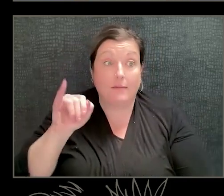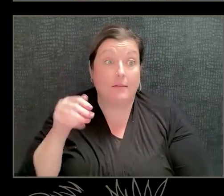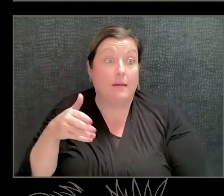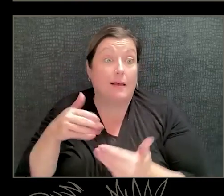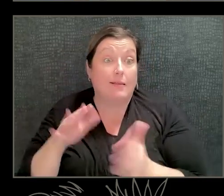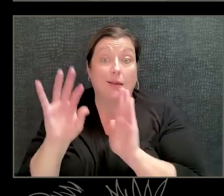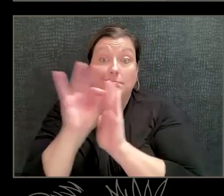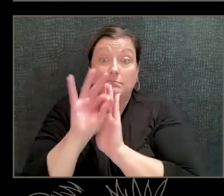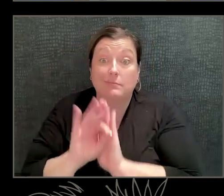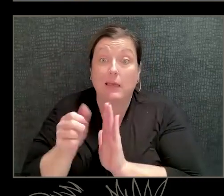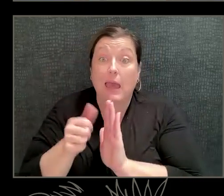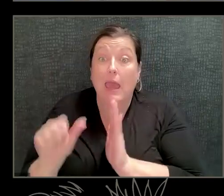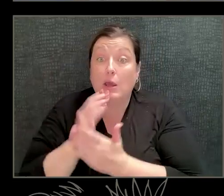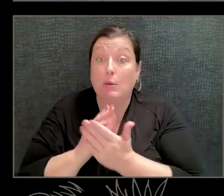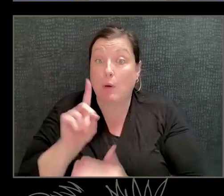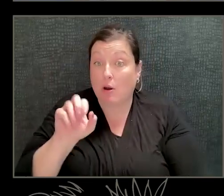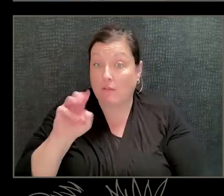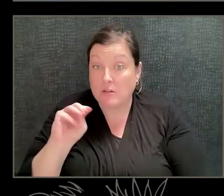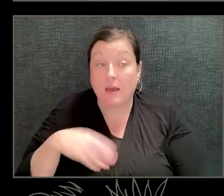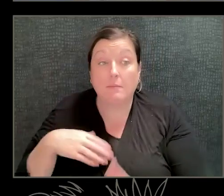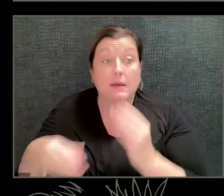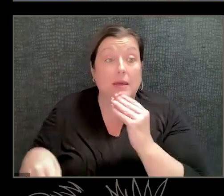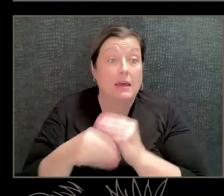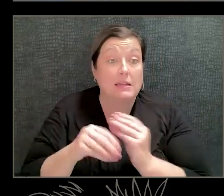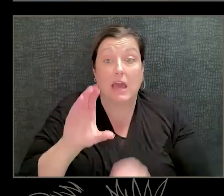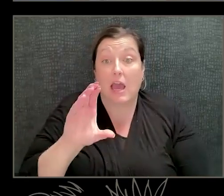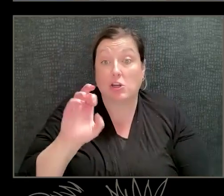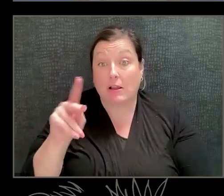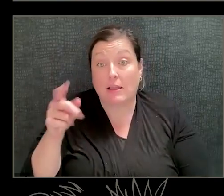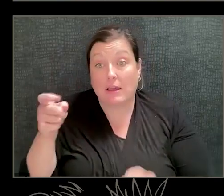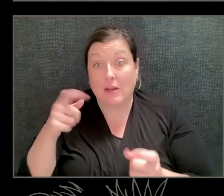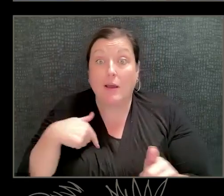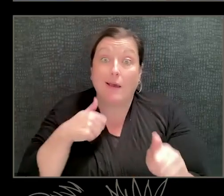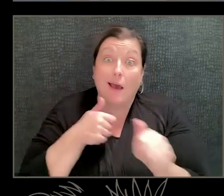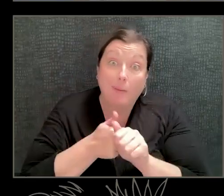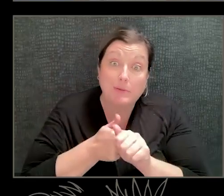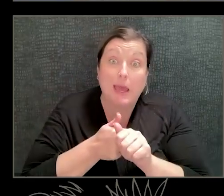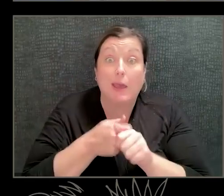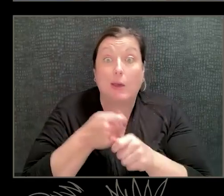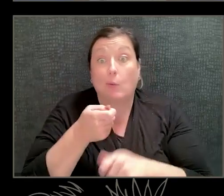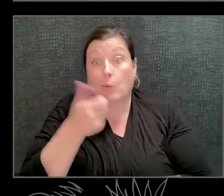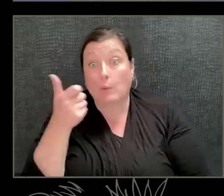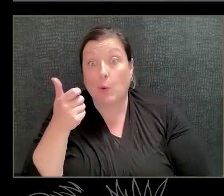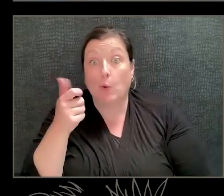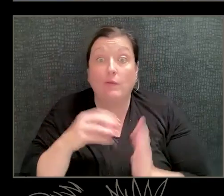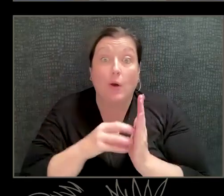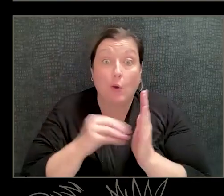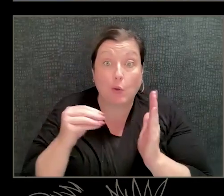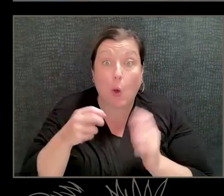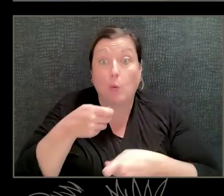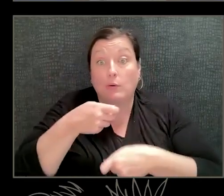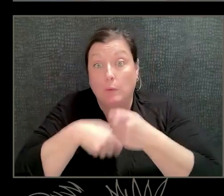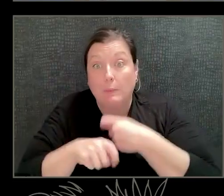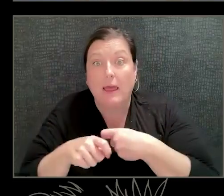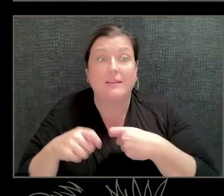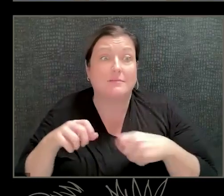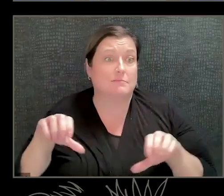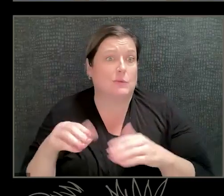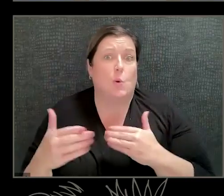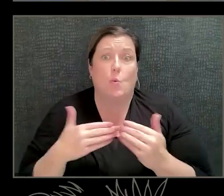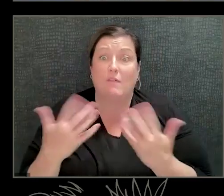any part of our DOM, attach click handlers, update, remove, clone, replace anything on our page. We can do whatever we want, and it's